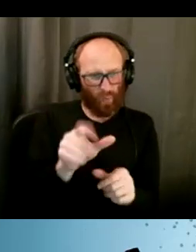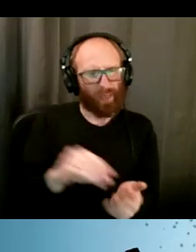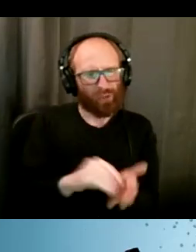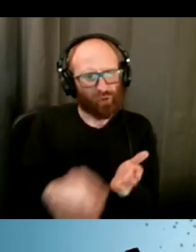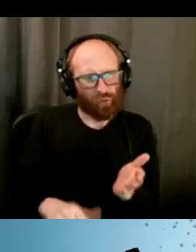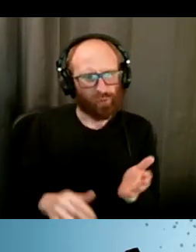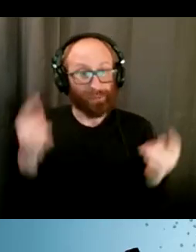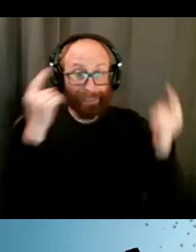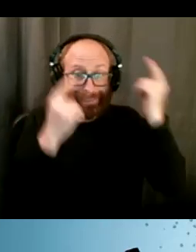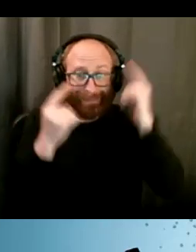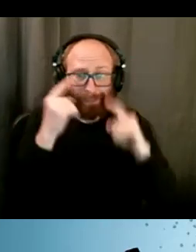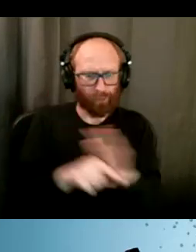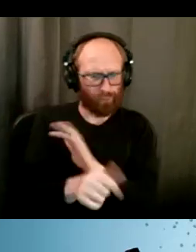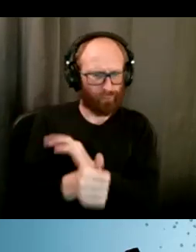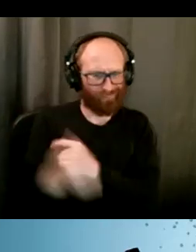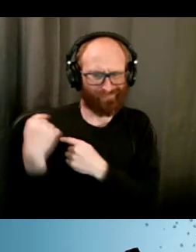in the past year.